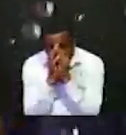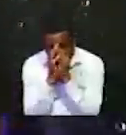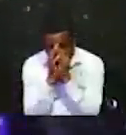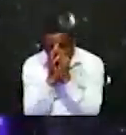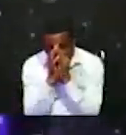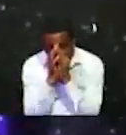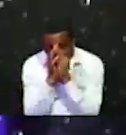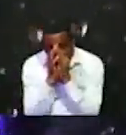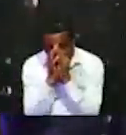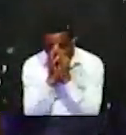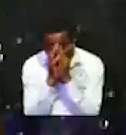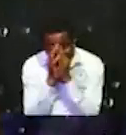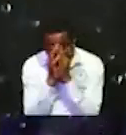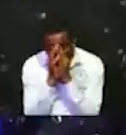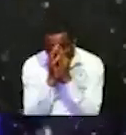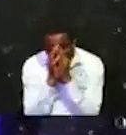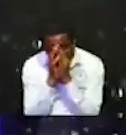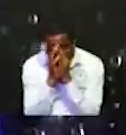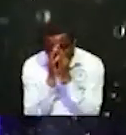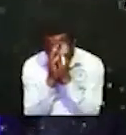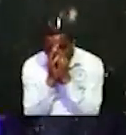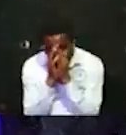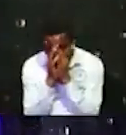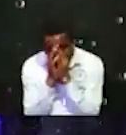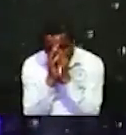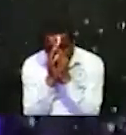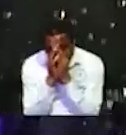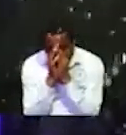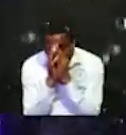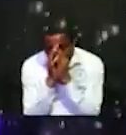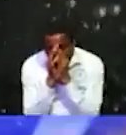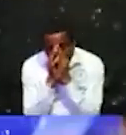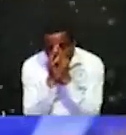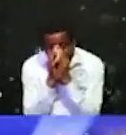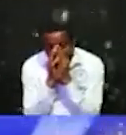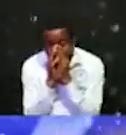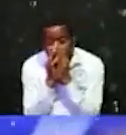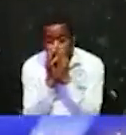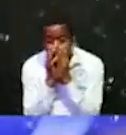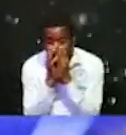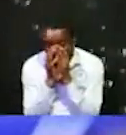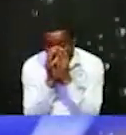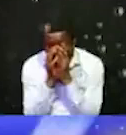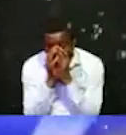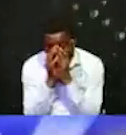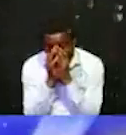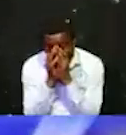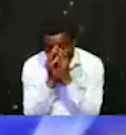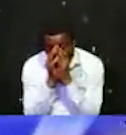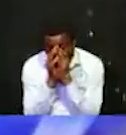bado shata. Father, we need your grace, O God. Father, to humble ourselves in the name of